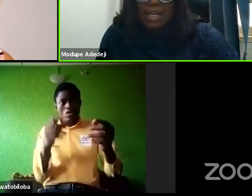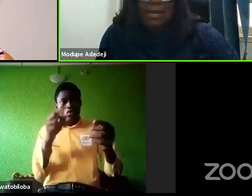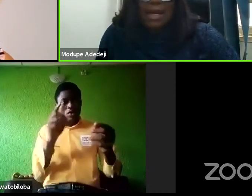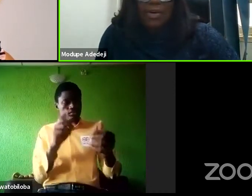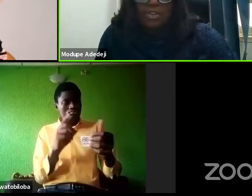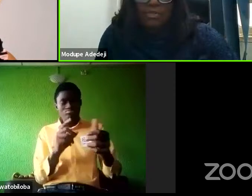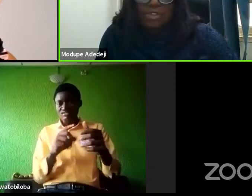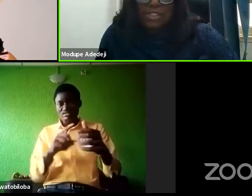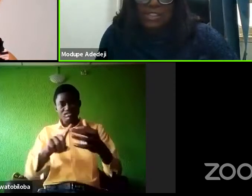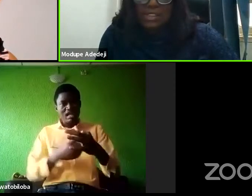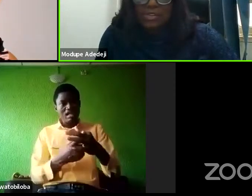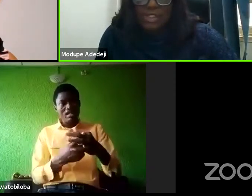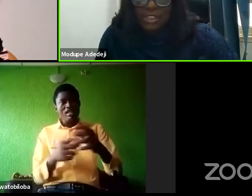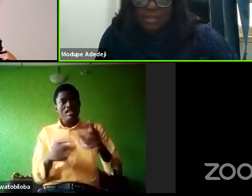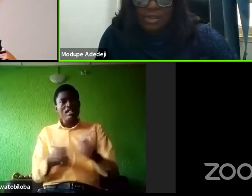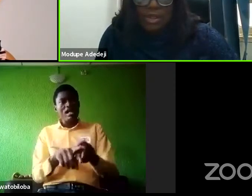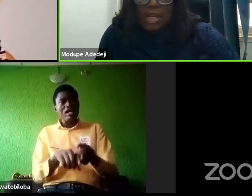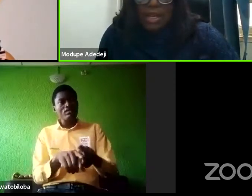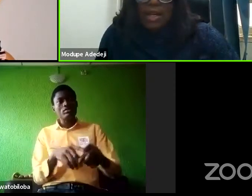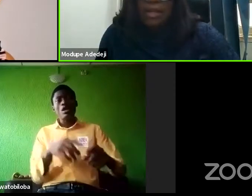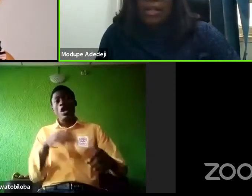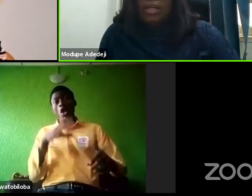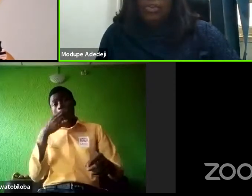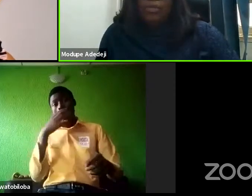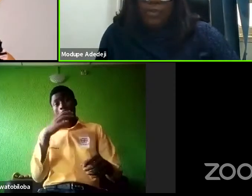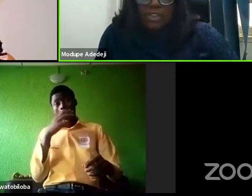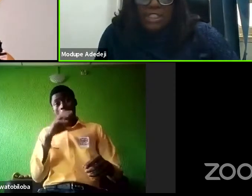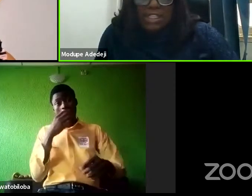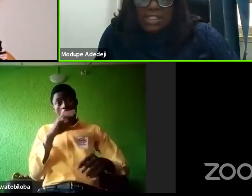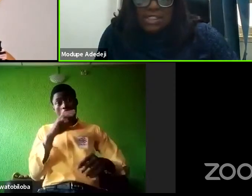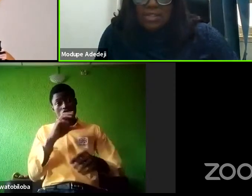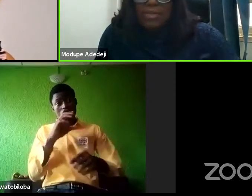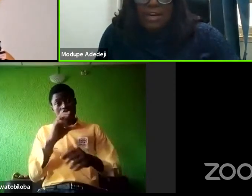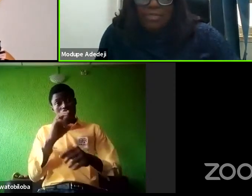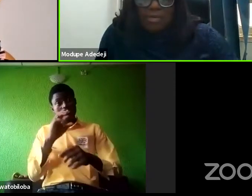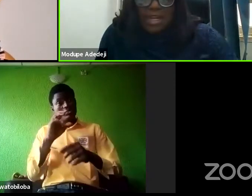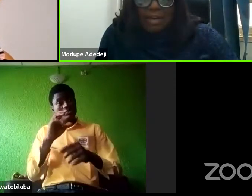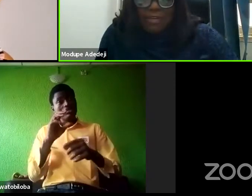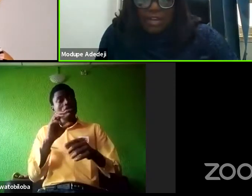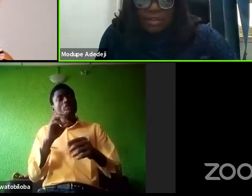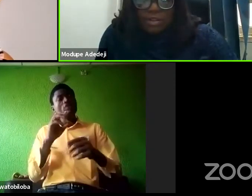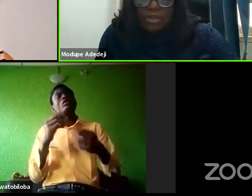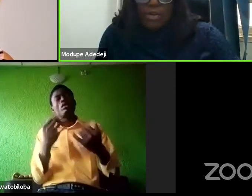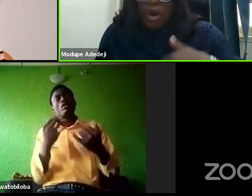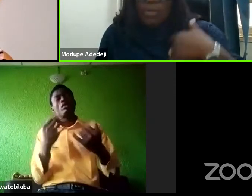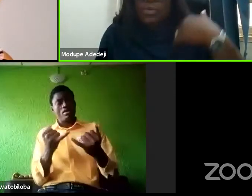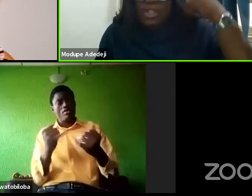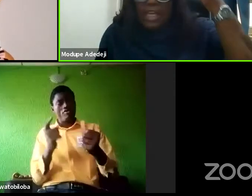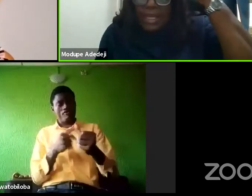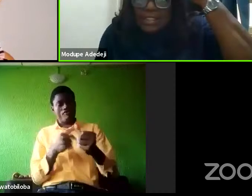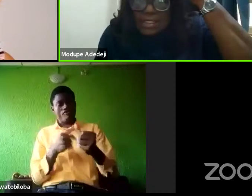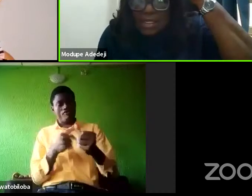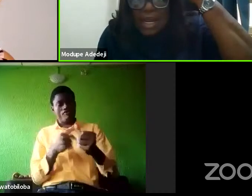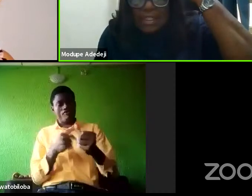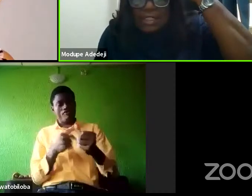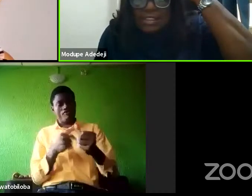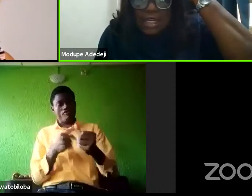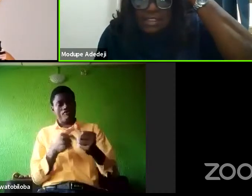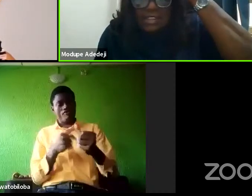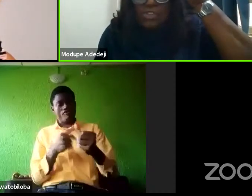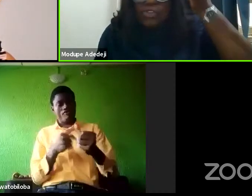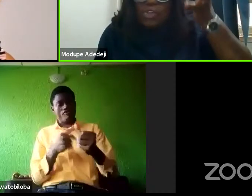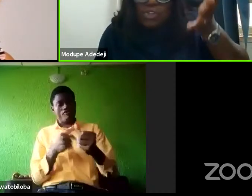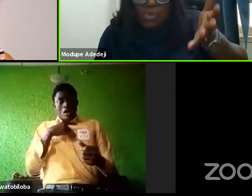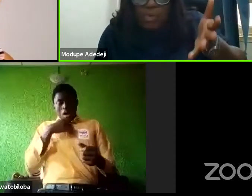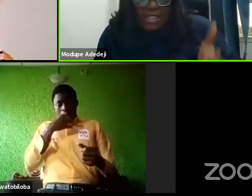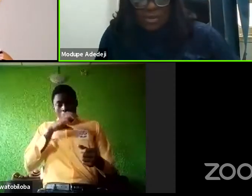I describe how hot flushes is really. You feel the heat right from the navel up to the head, and then the